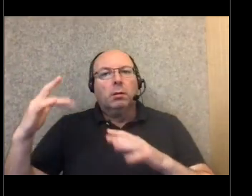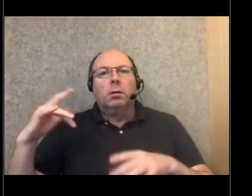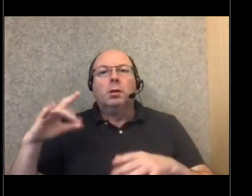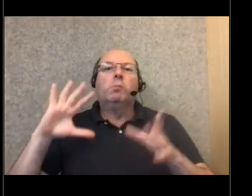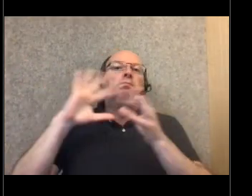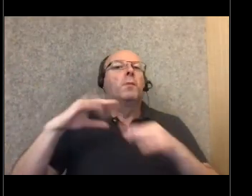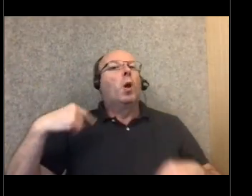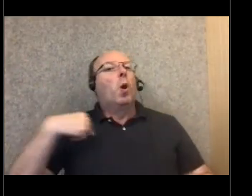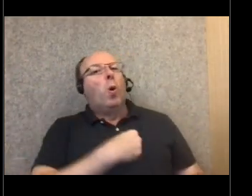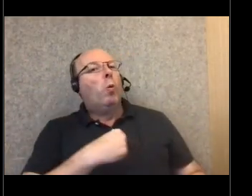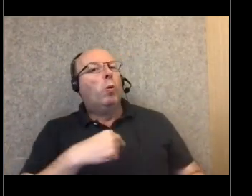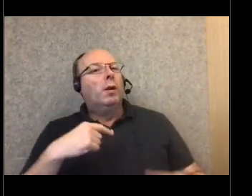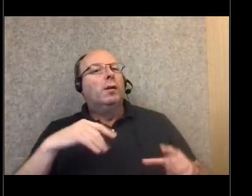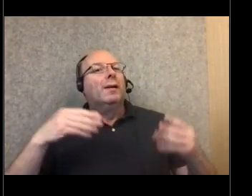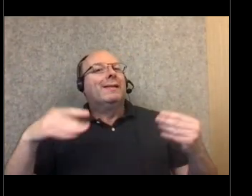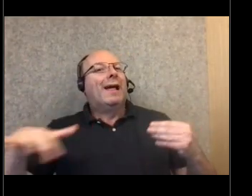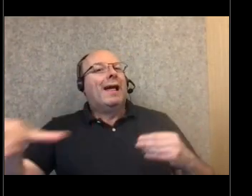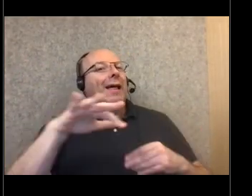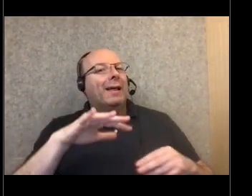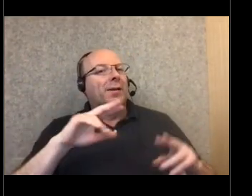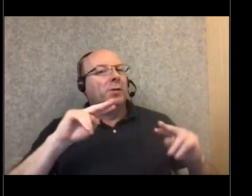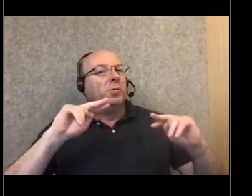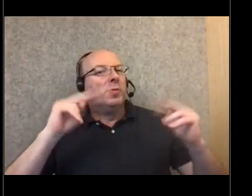claim site impracticality.